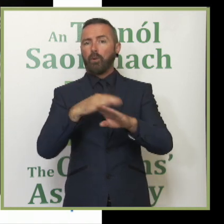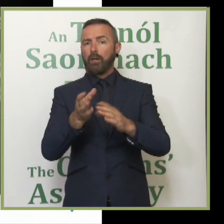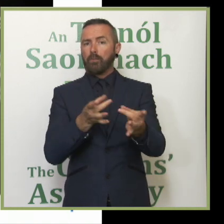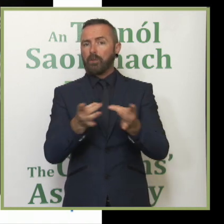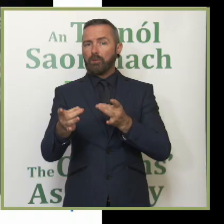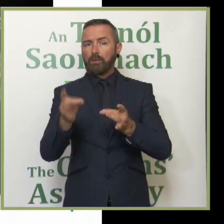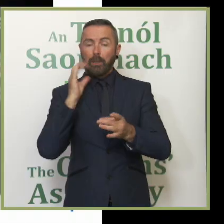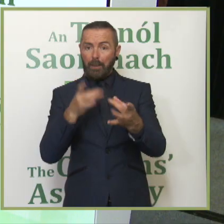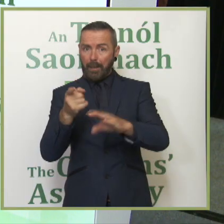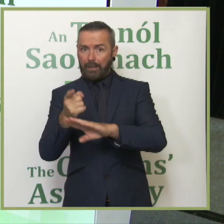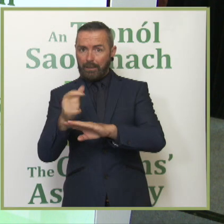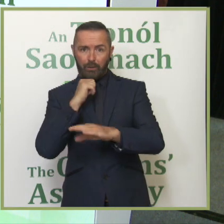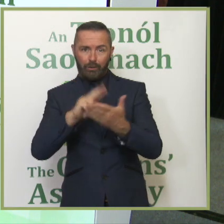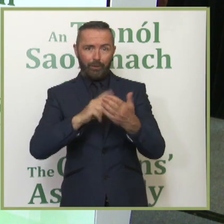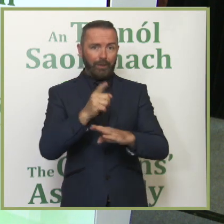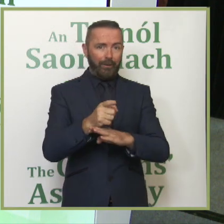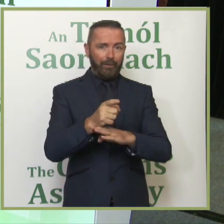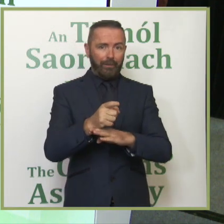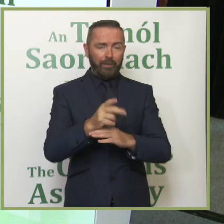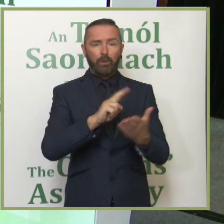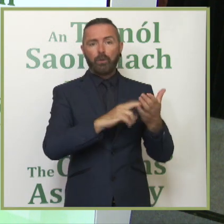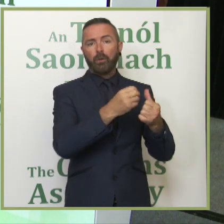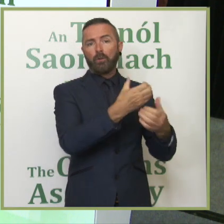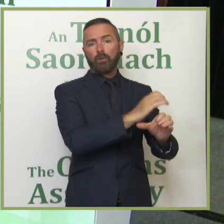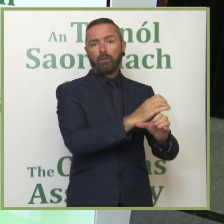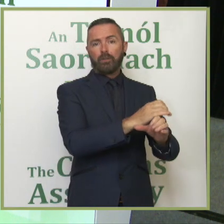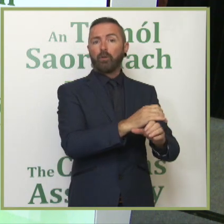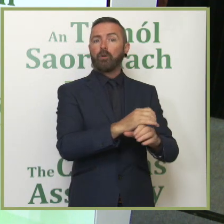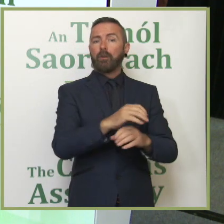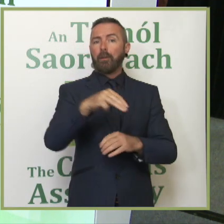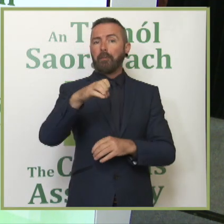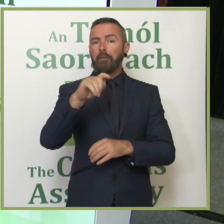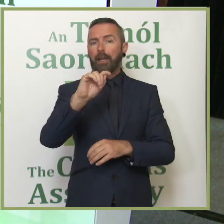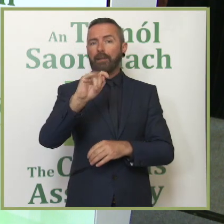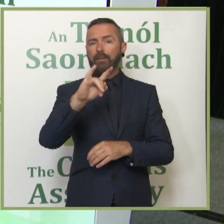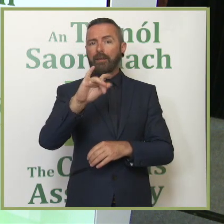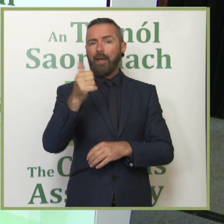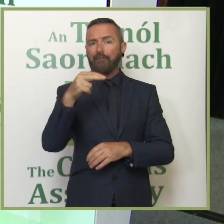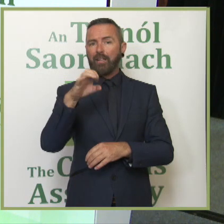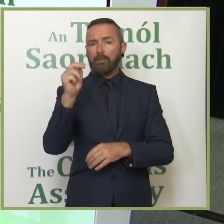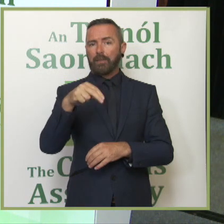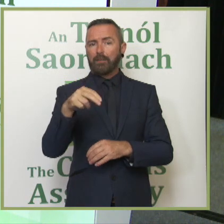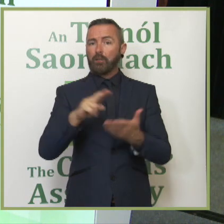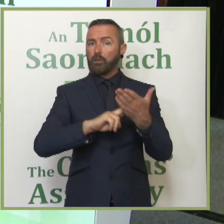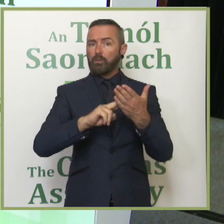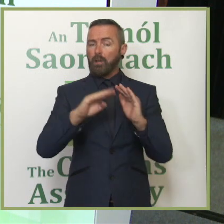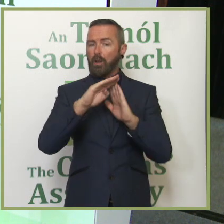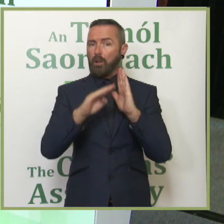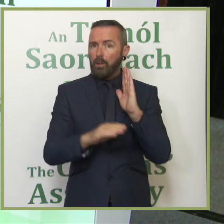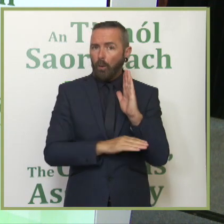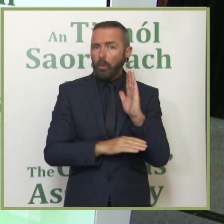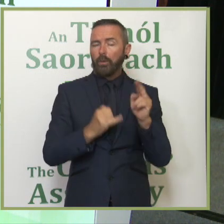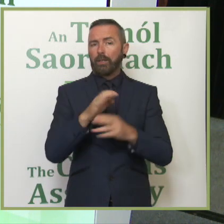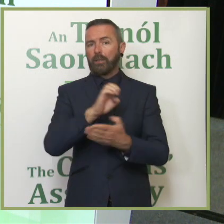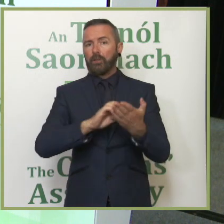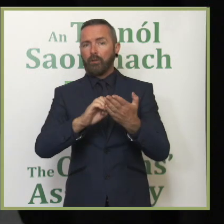transits through. Methamphetamine use remains low in Europe, but there are some signs that it could be diffusing to